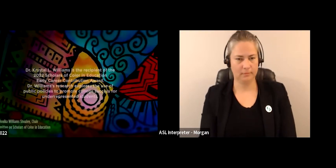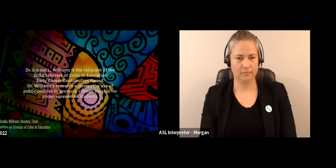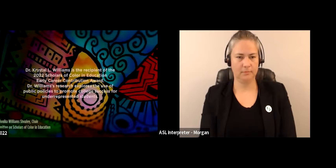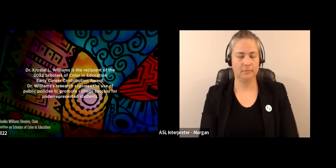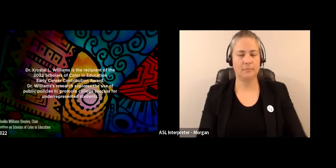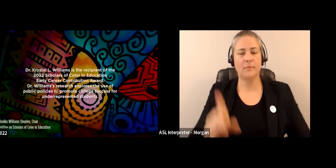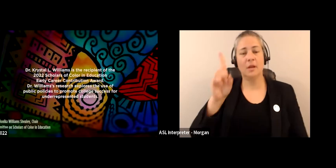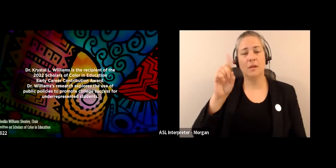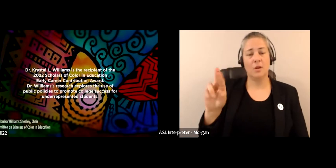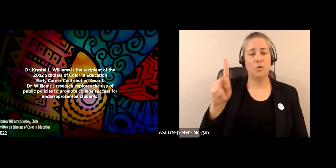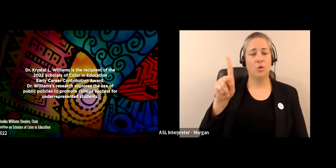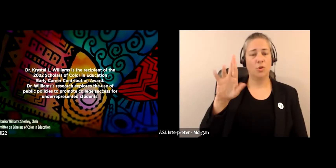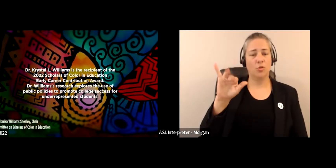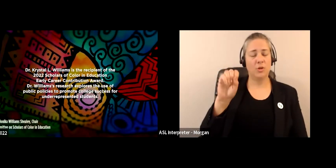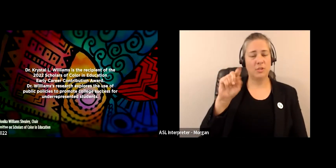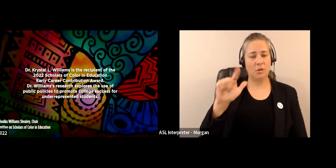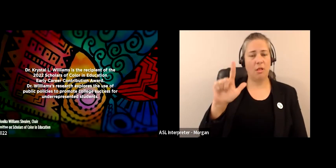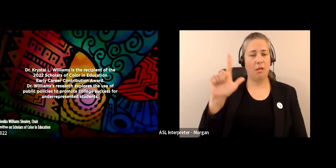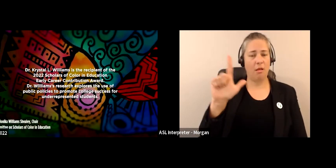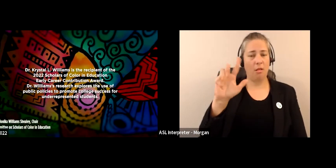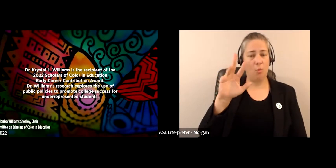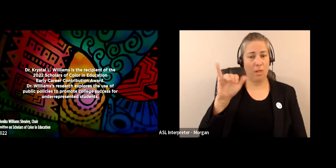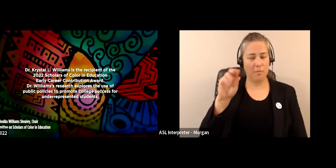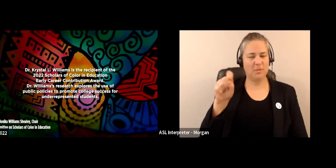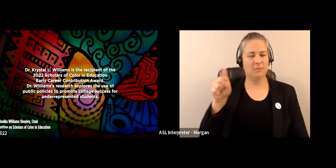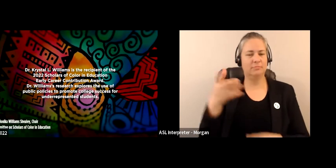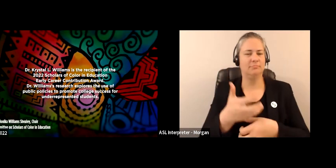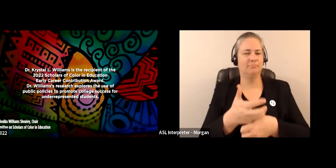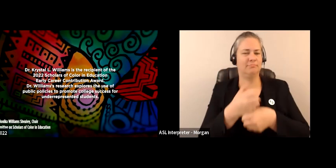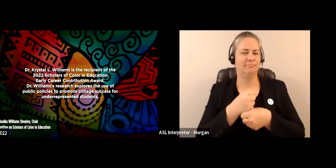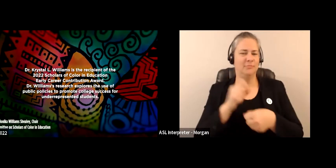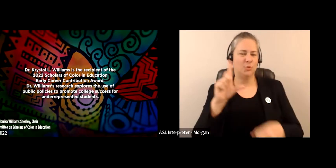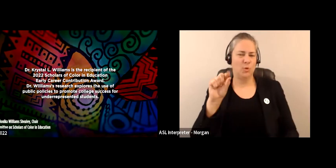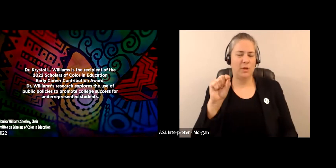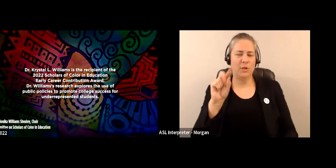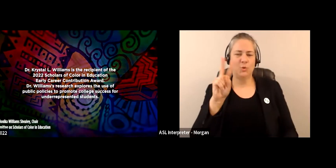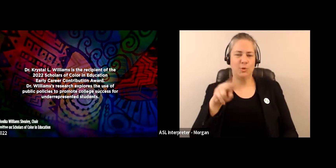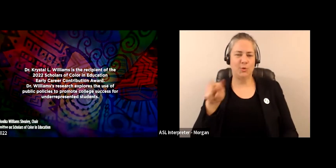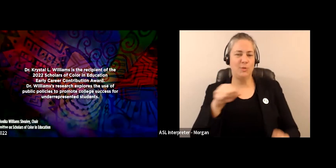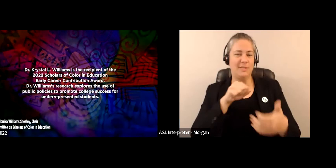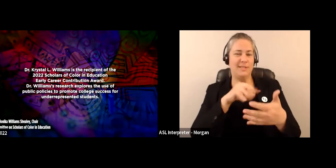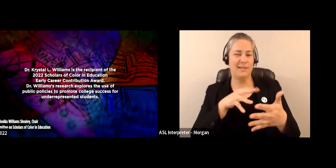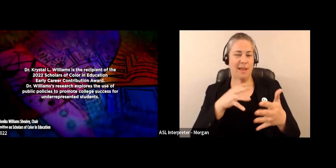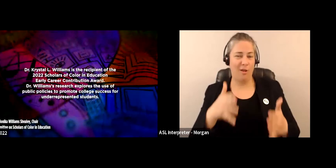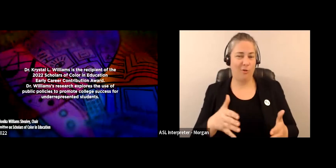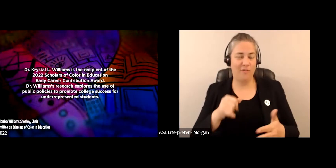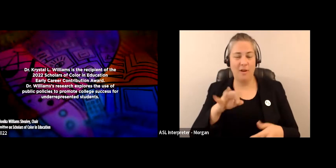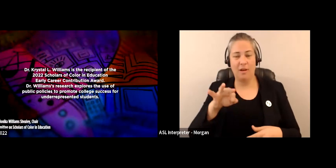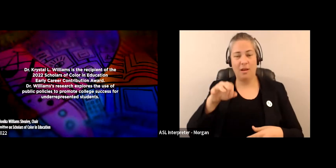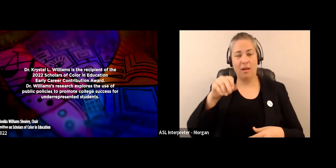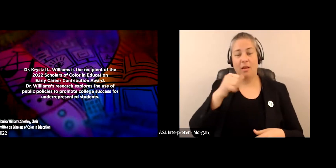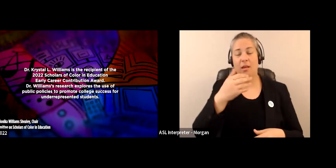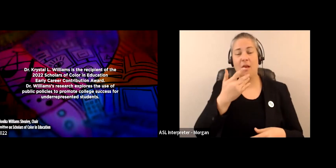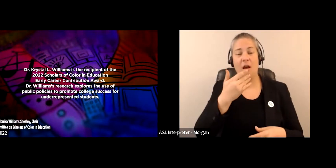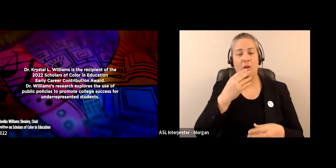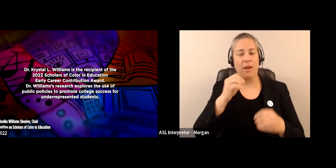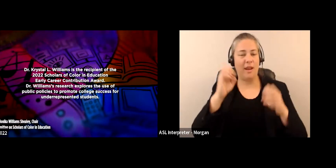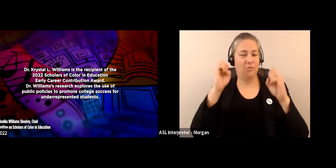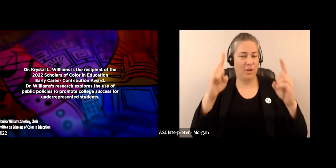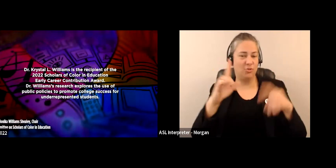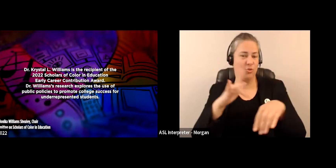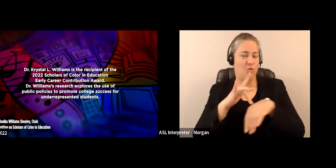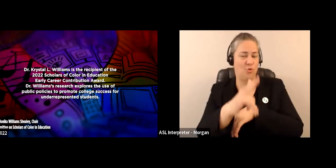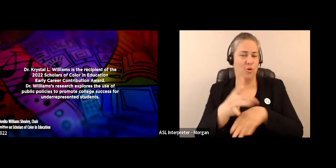Dr. Crystal L. Williams is the recipient of the 2022 Scholars of Color in Education